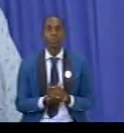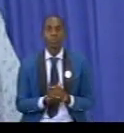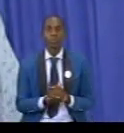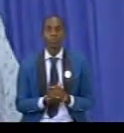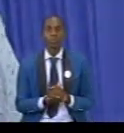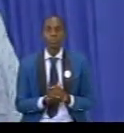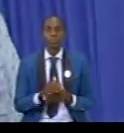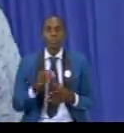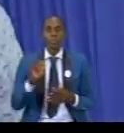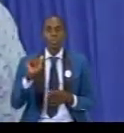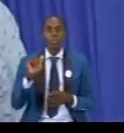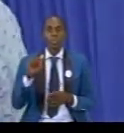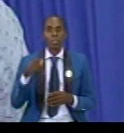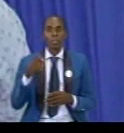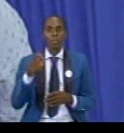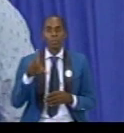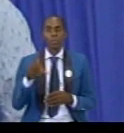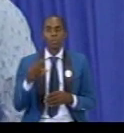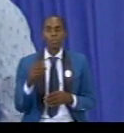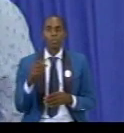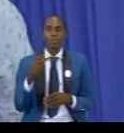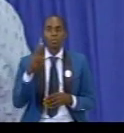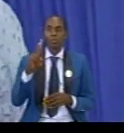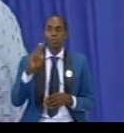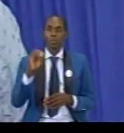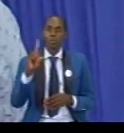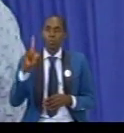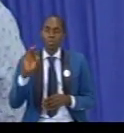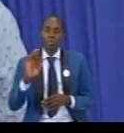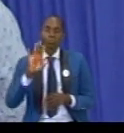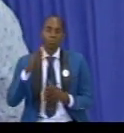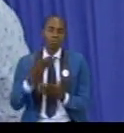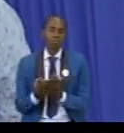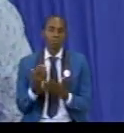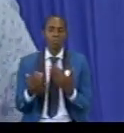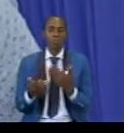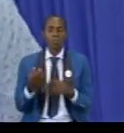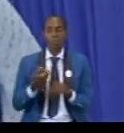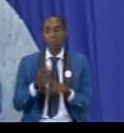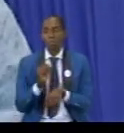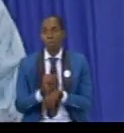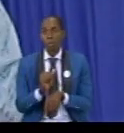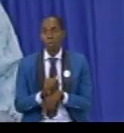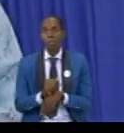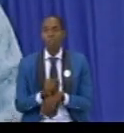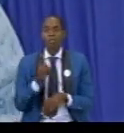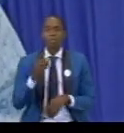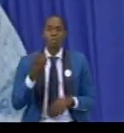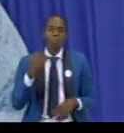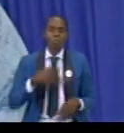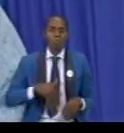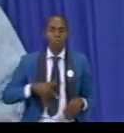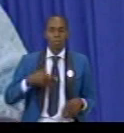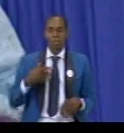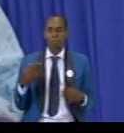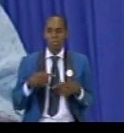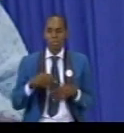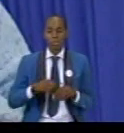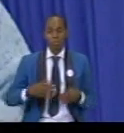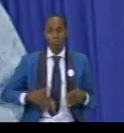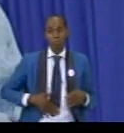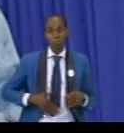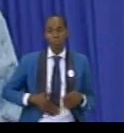April 4, 2019, I came back from work. So I was feeling stomach pain. So I feel